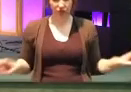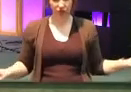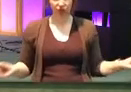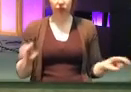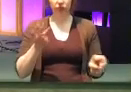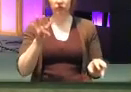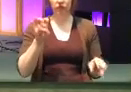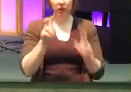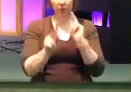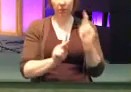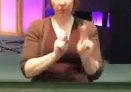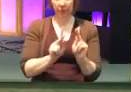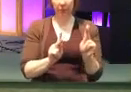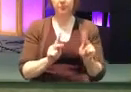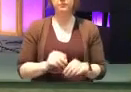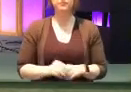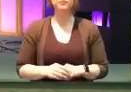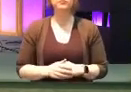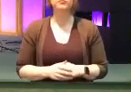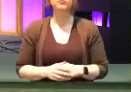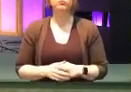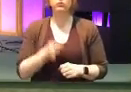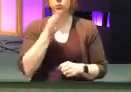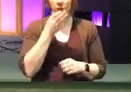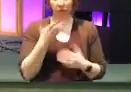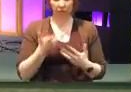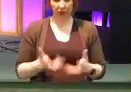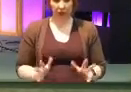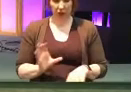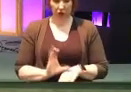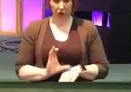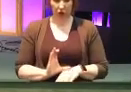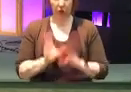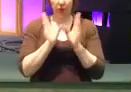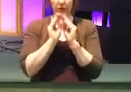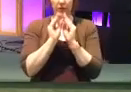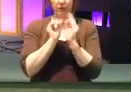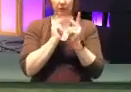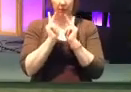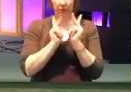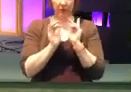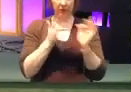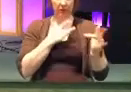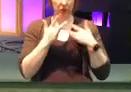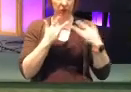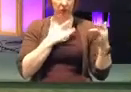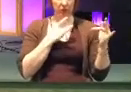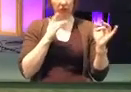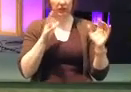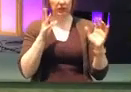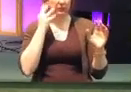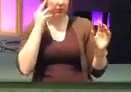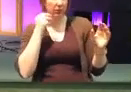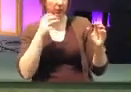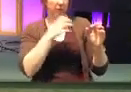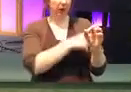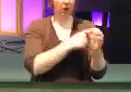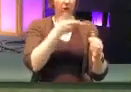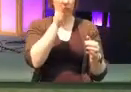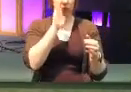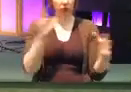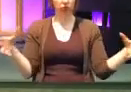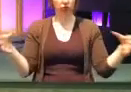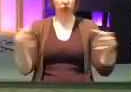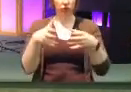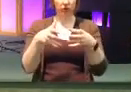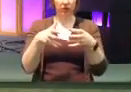us. And soon afterward, that church meeting, the people that were touched and experienced the power of God, gathered together